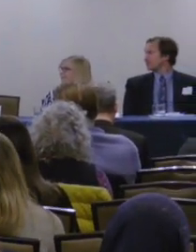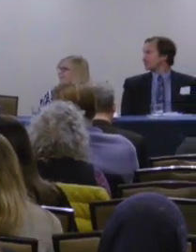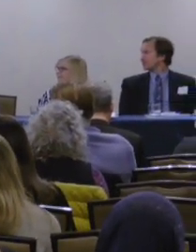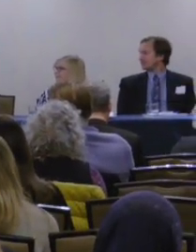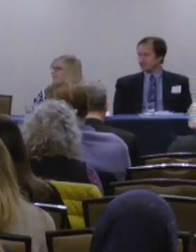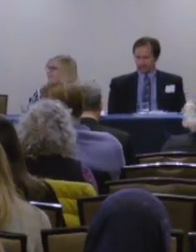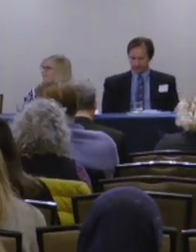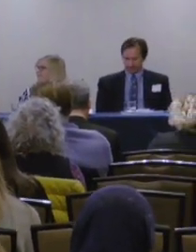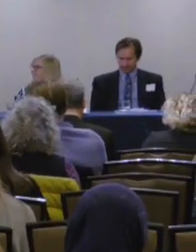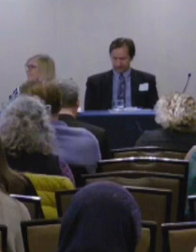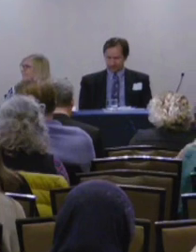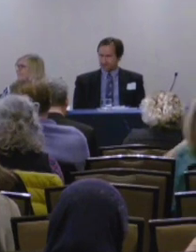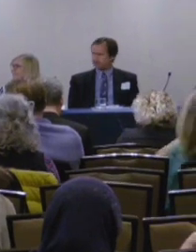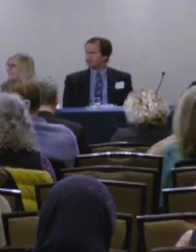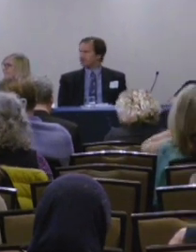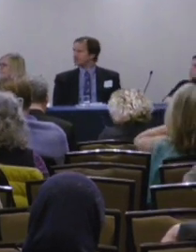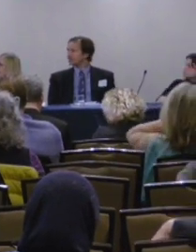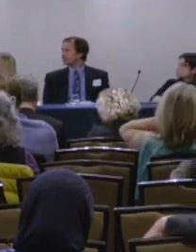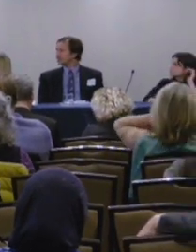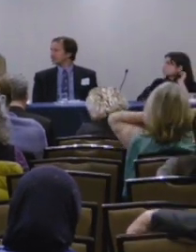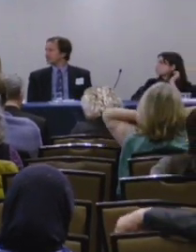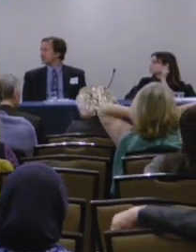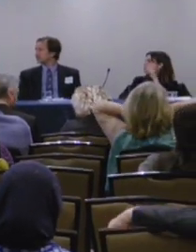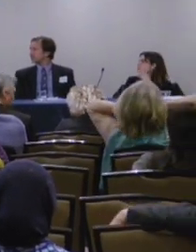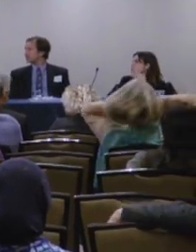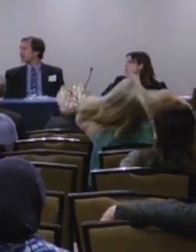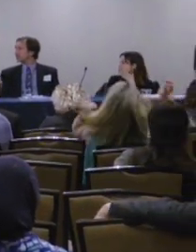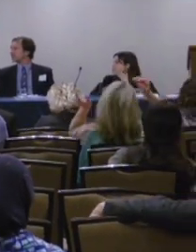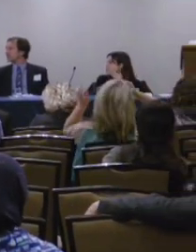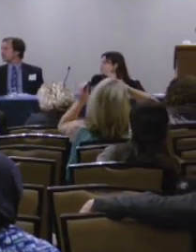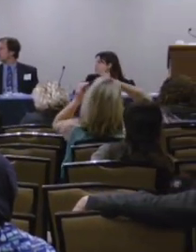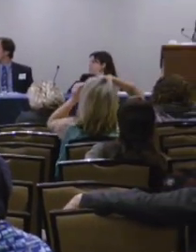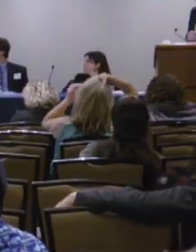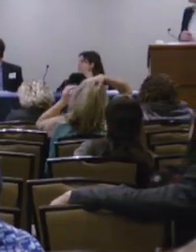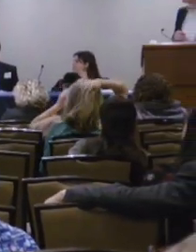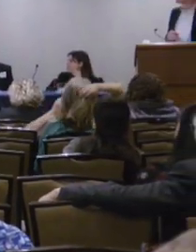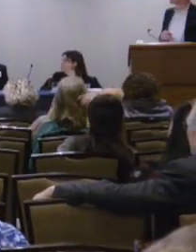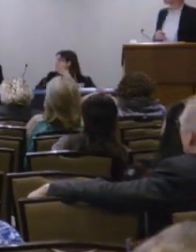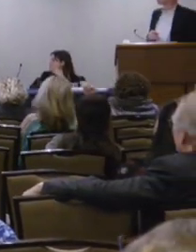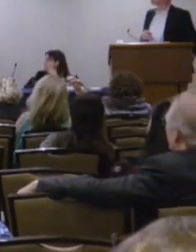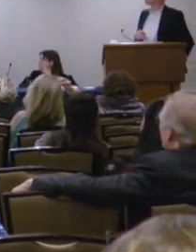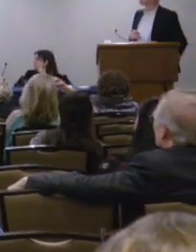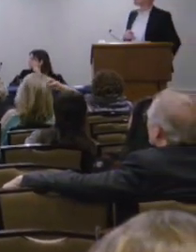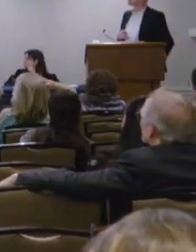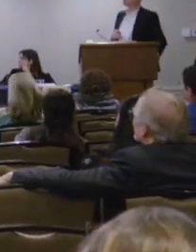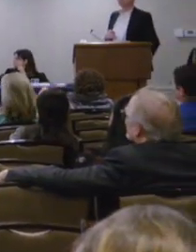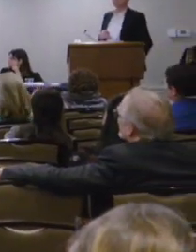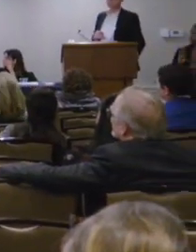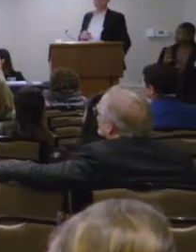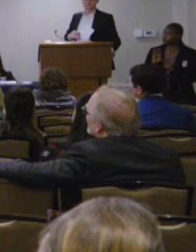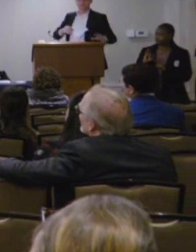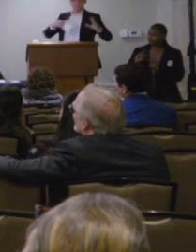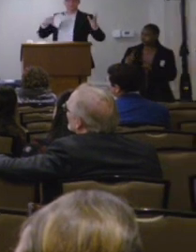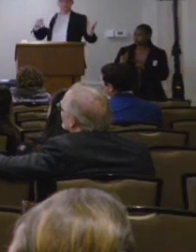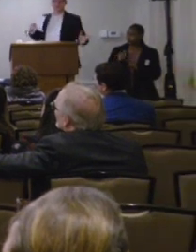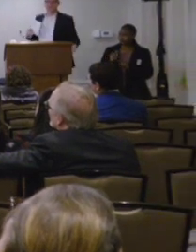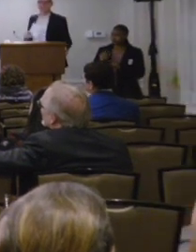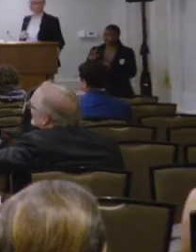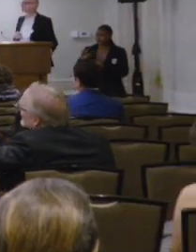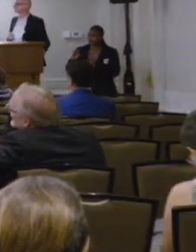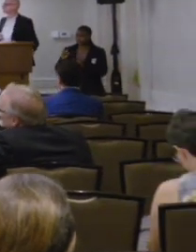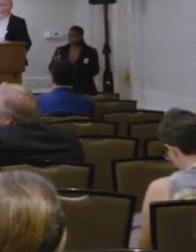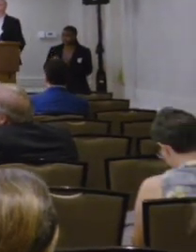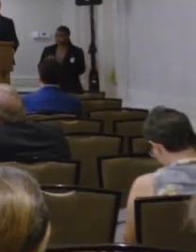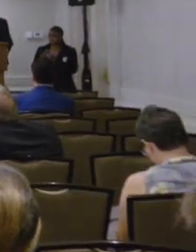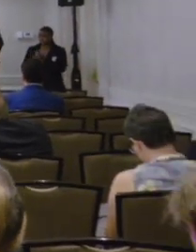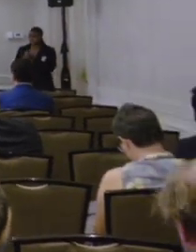Aga Khan Foundation, Right to Play, Pratham, VSO, BRAC, IED, together with VVOB, who were part of